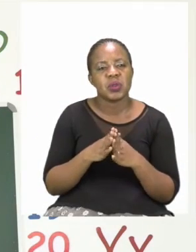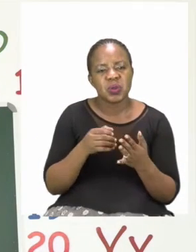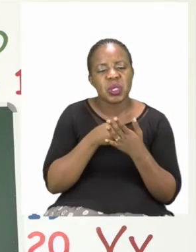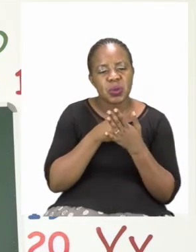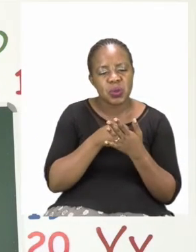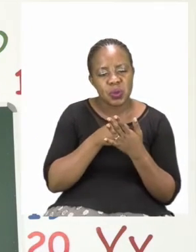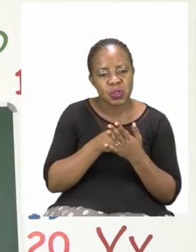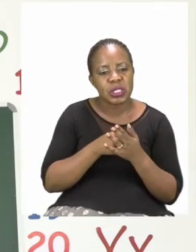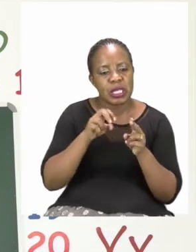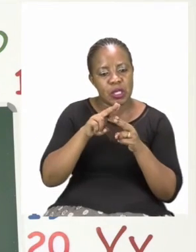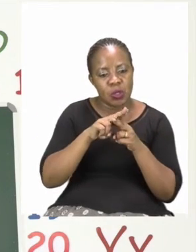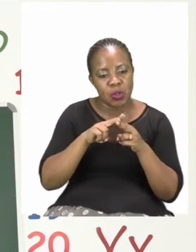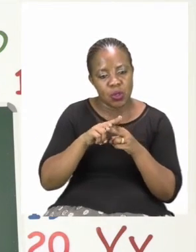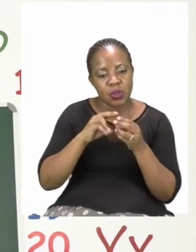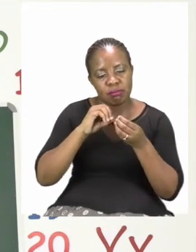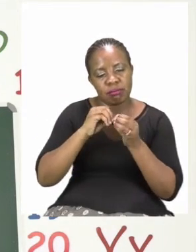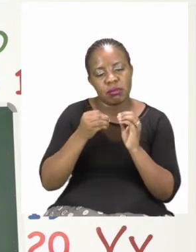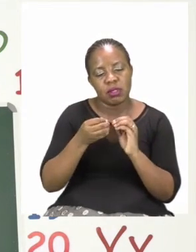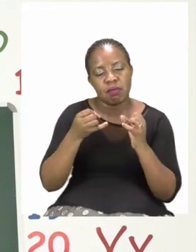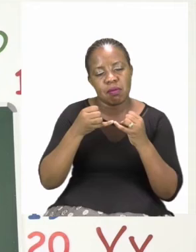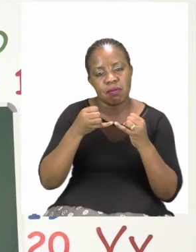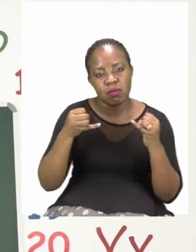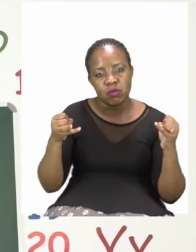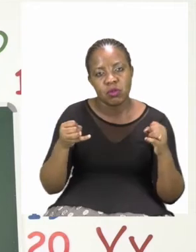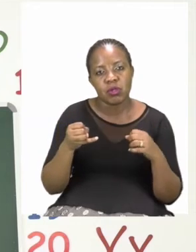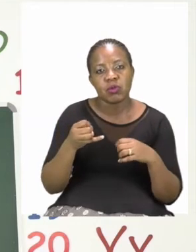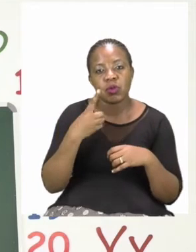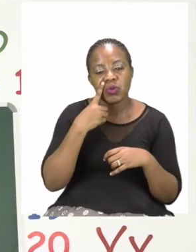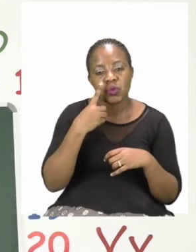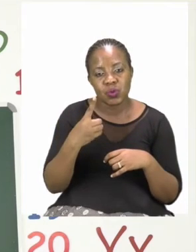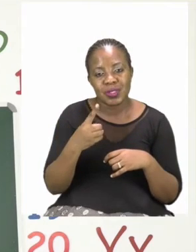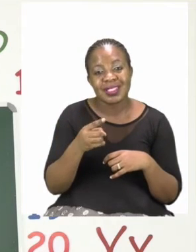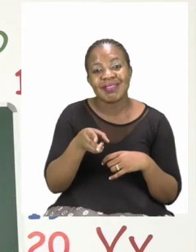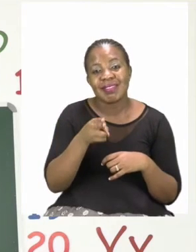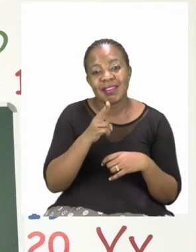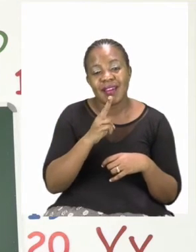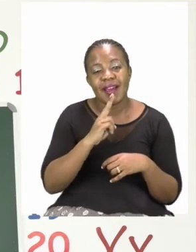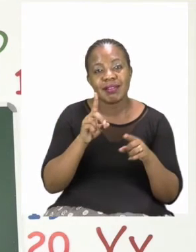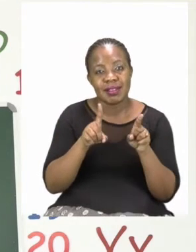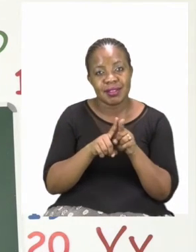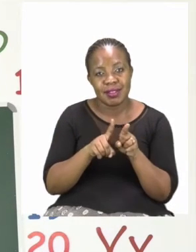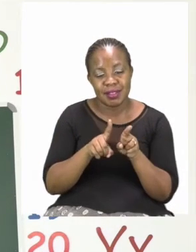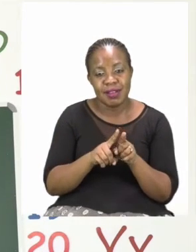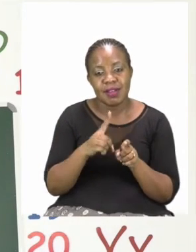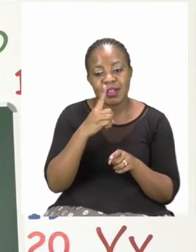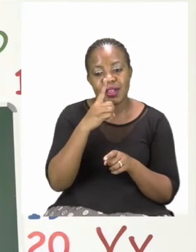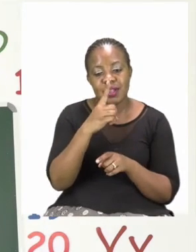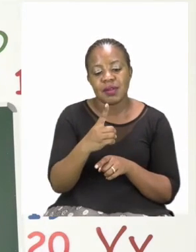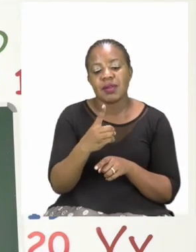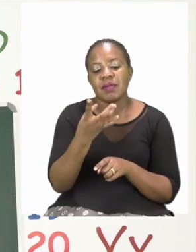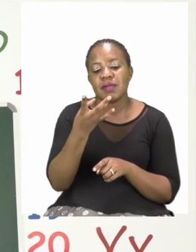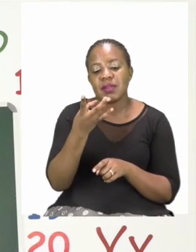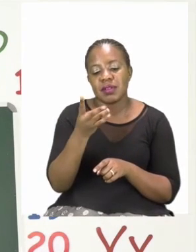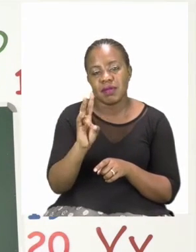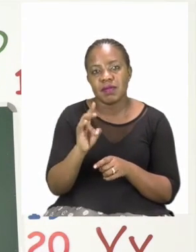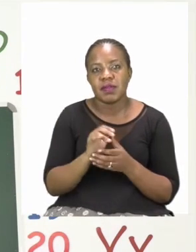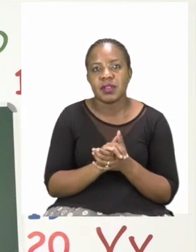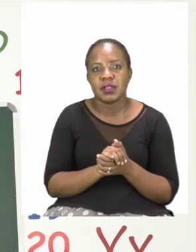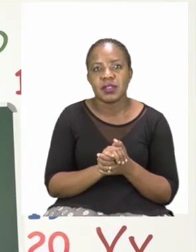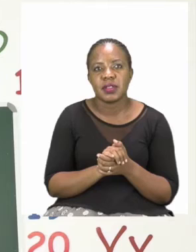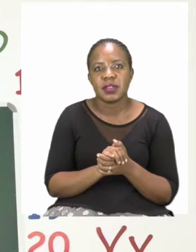to start at the next number from 7, which is 8. And we're going to count 10. Are we